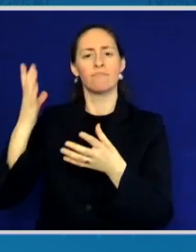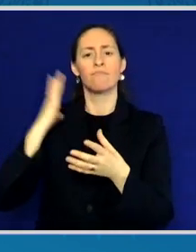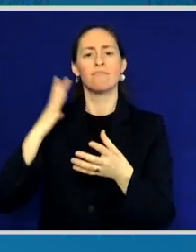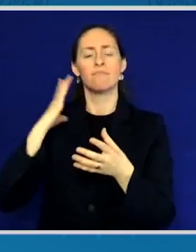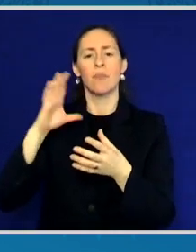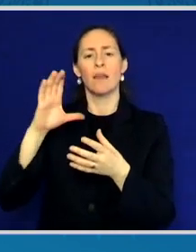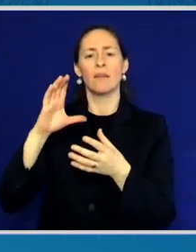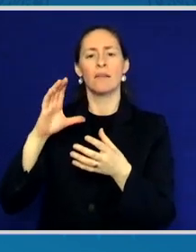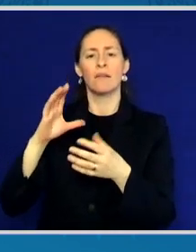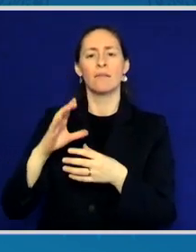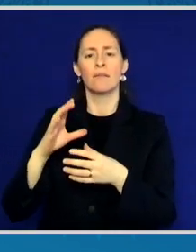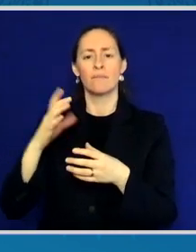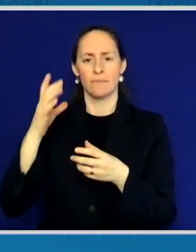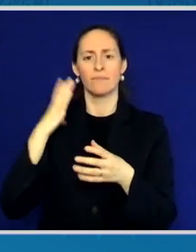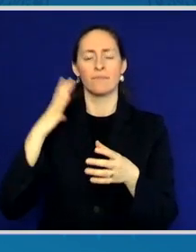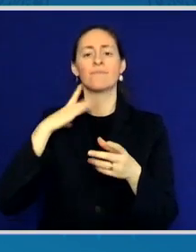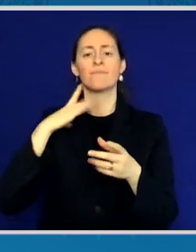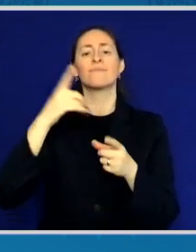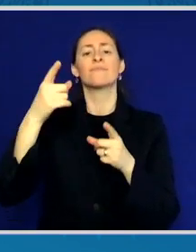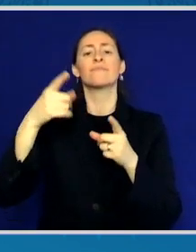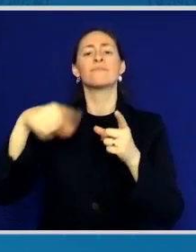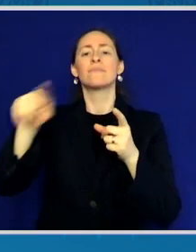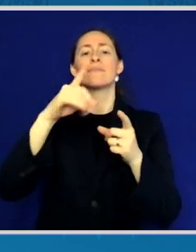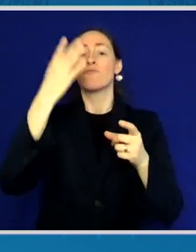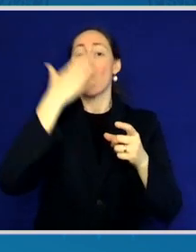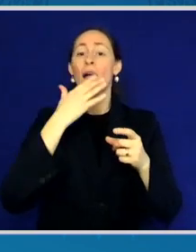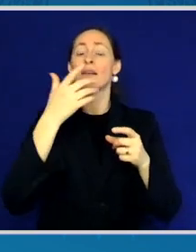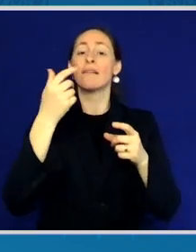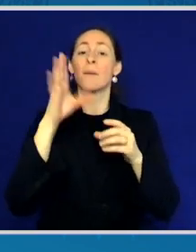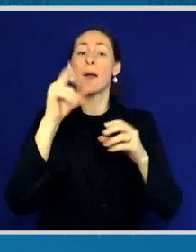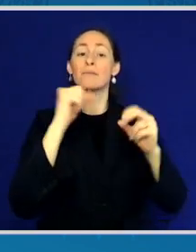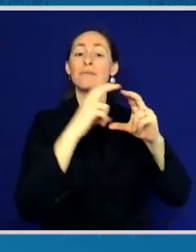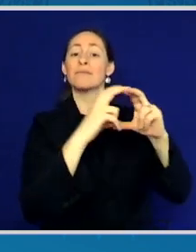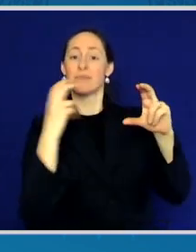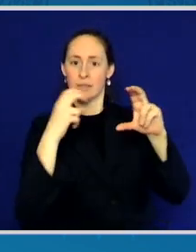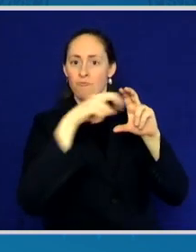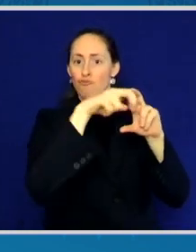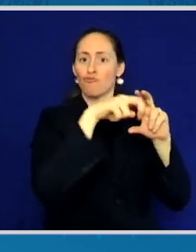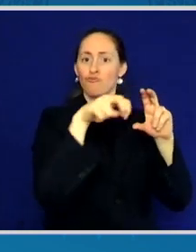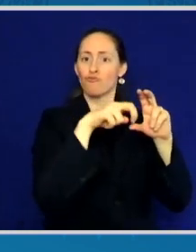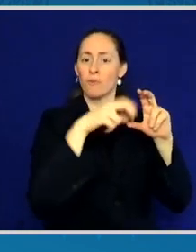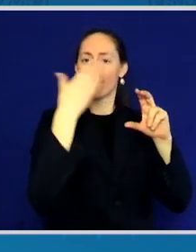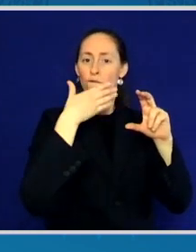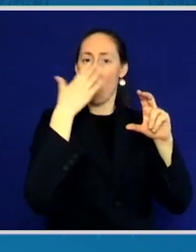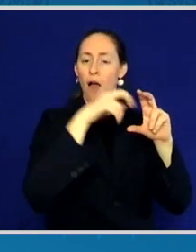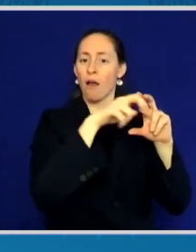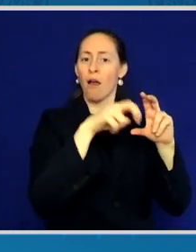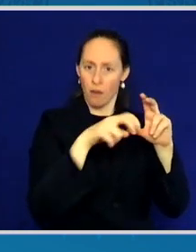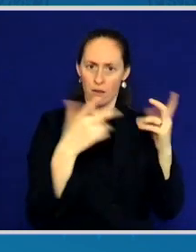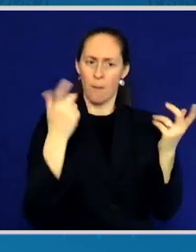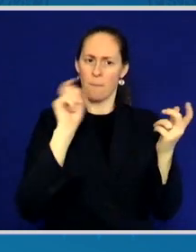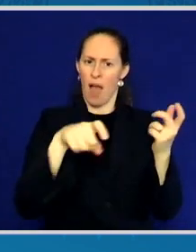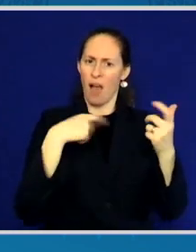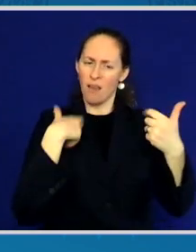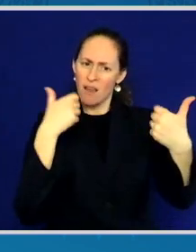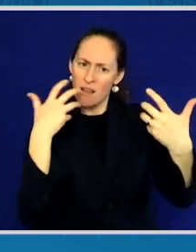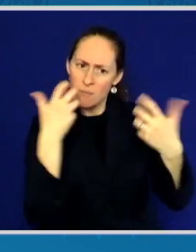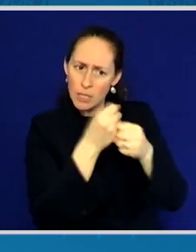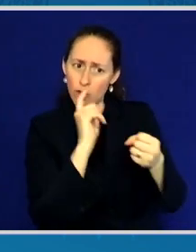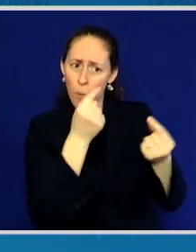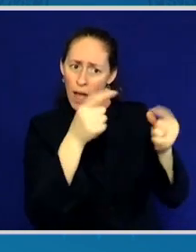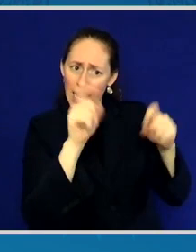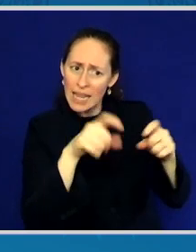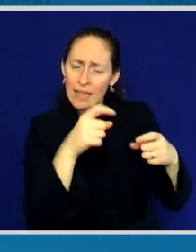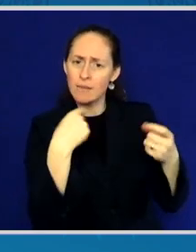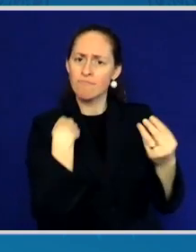to have ADA accommodations, right? And this, what we have an opportunity to do today is to think about who are